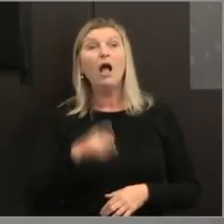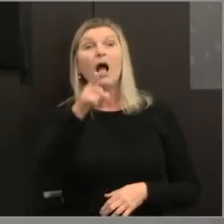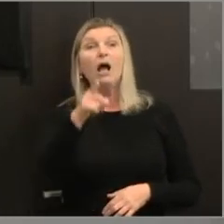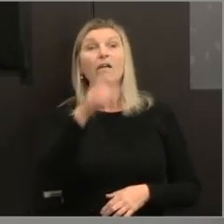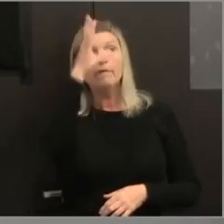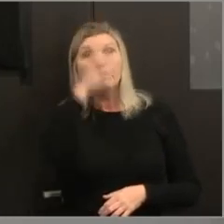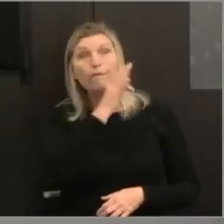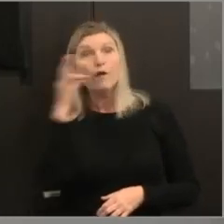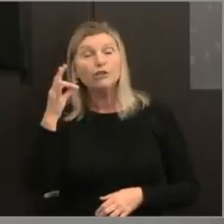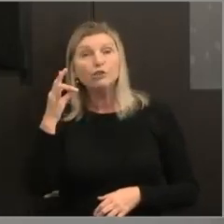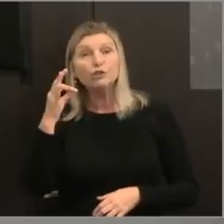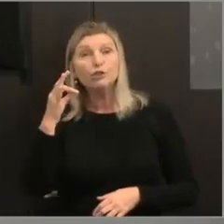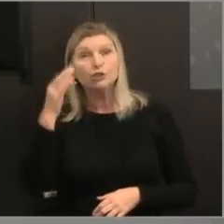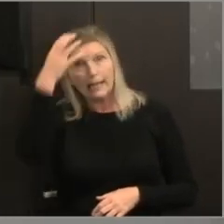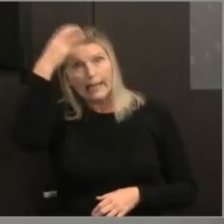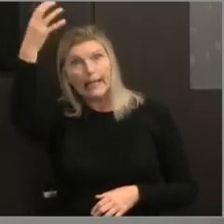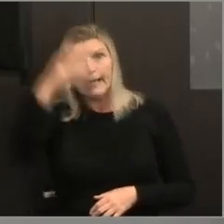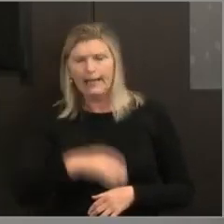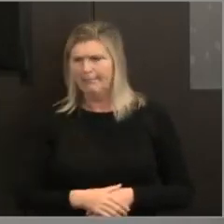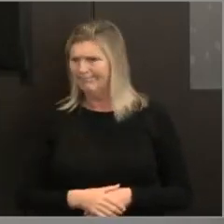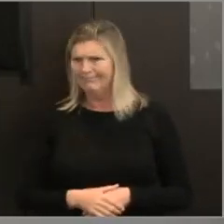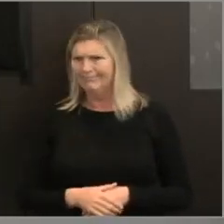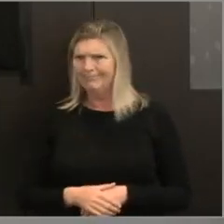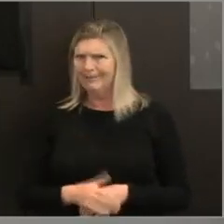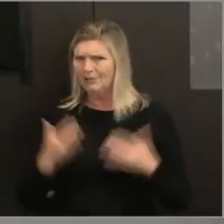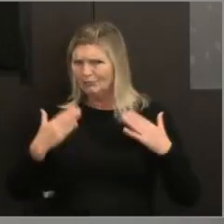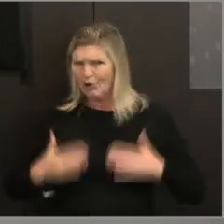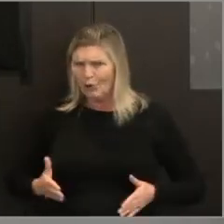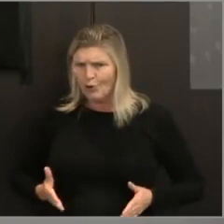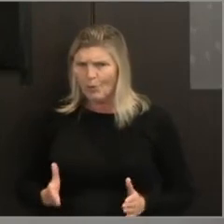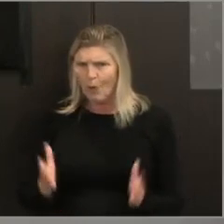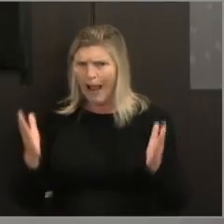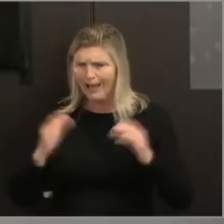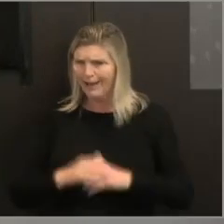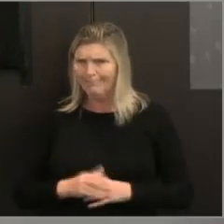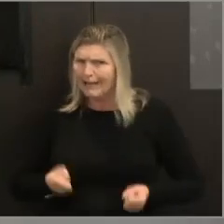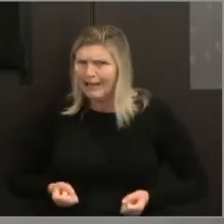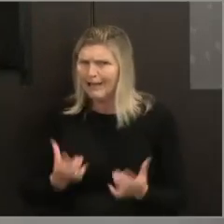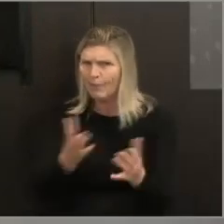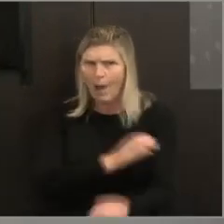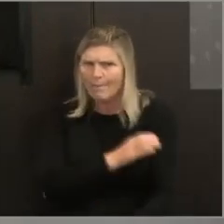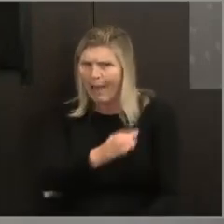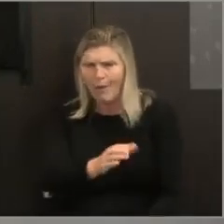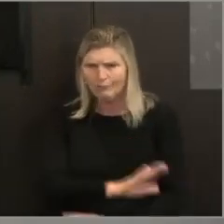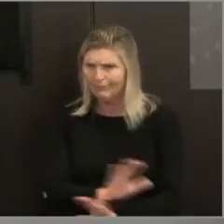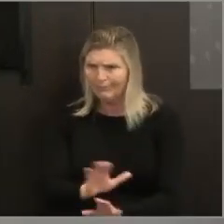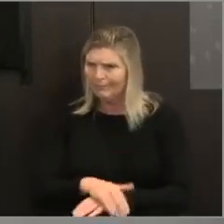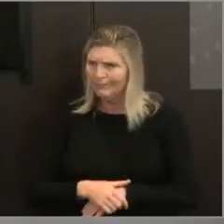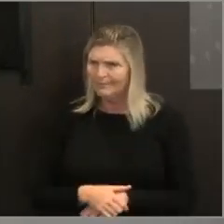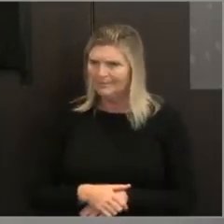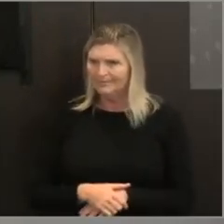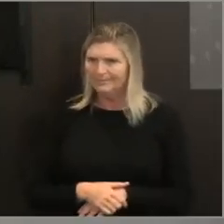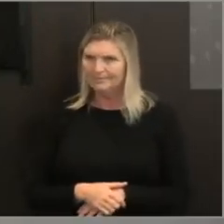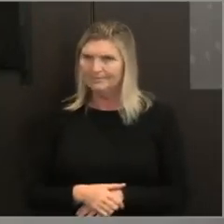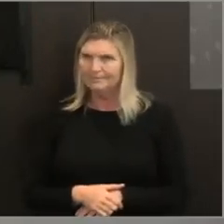France. It's just not a human reality. And so the notion that